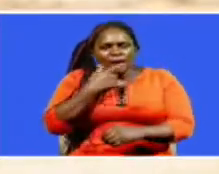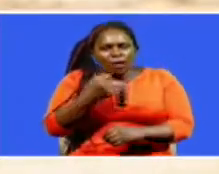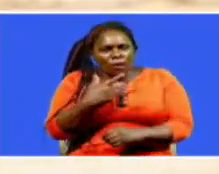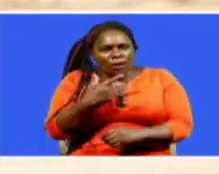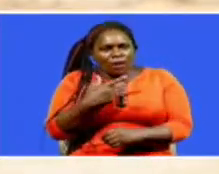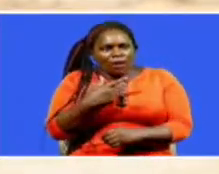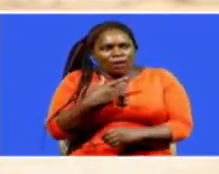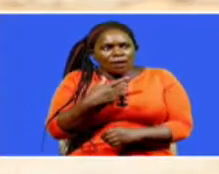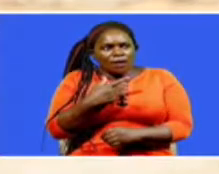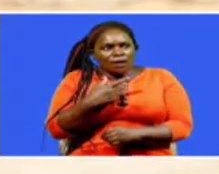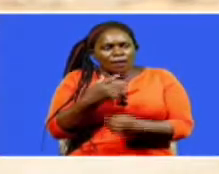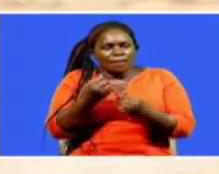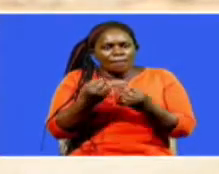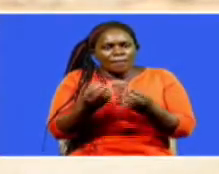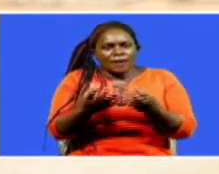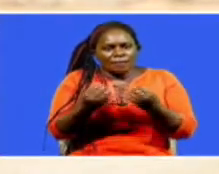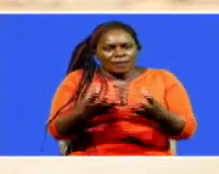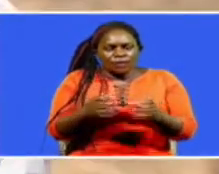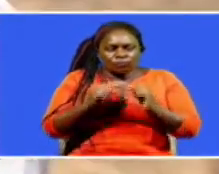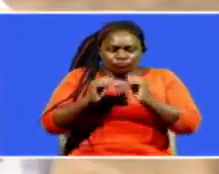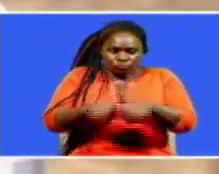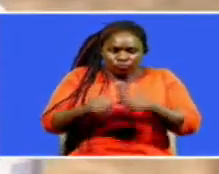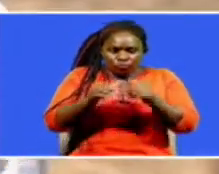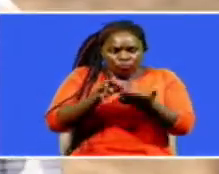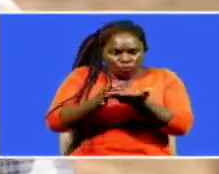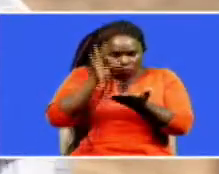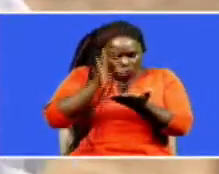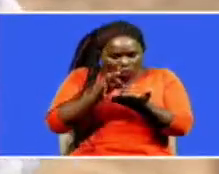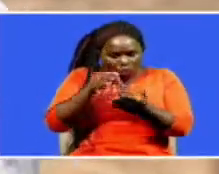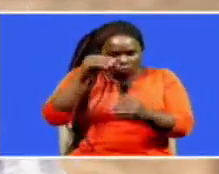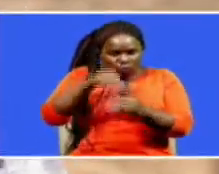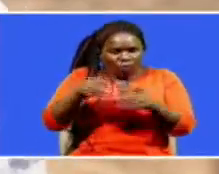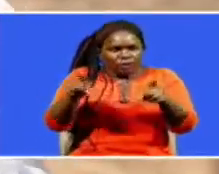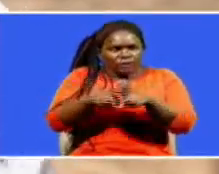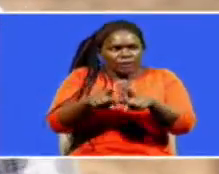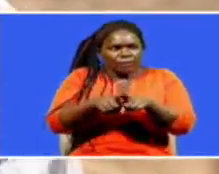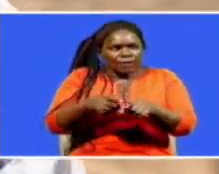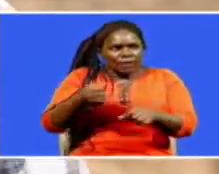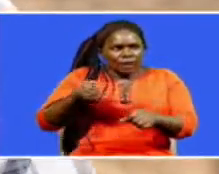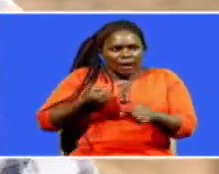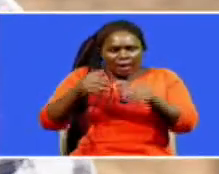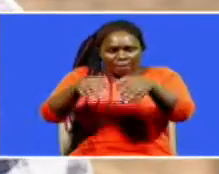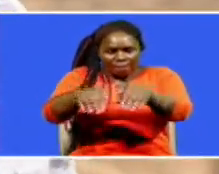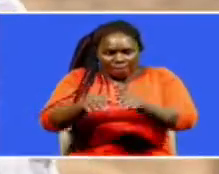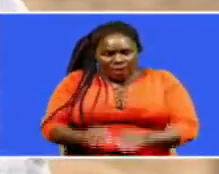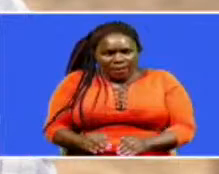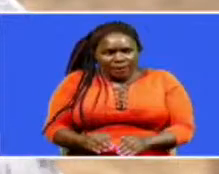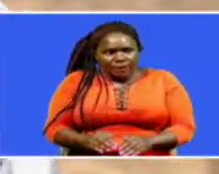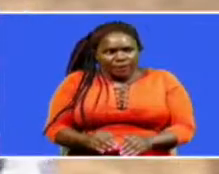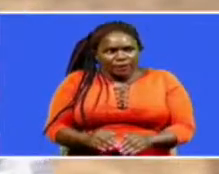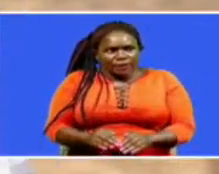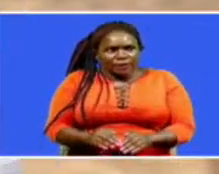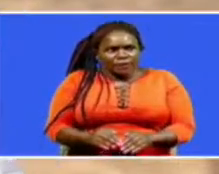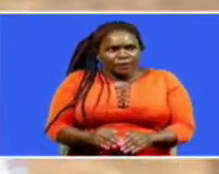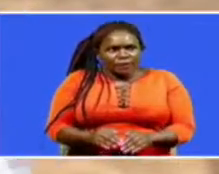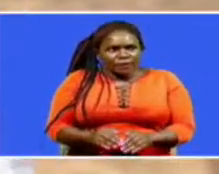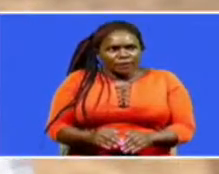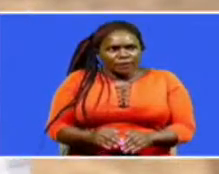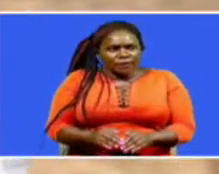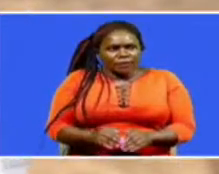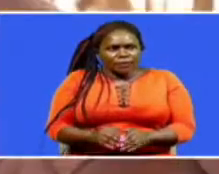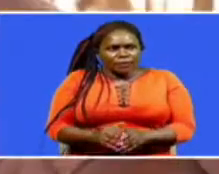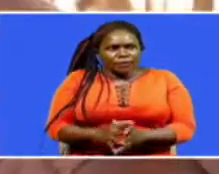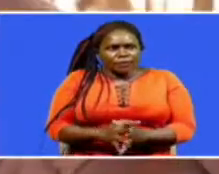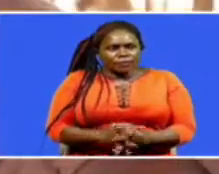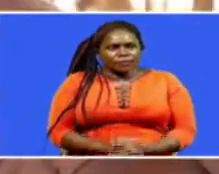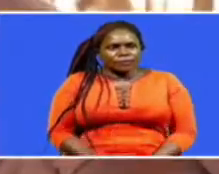Ukeketaji tumefunika, tumechimba shimo, tukaweka ndani, tukafunda mchanga kama kaburi. Nafikiri hapo kuna mtu anaweza kurudia